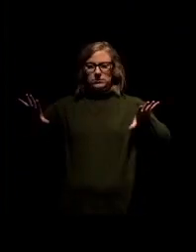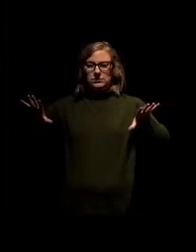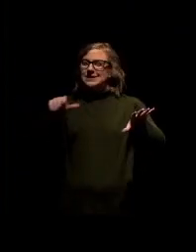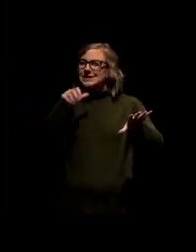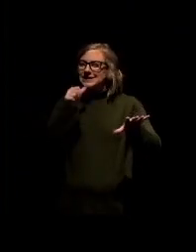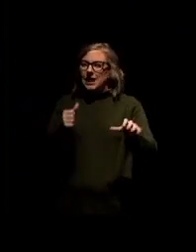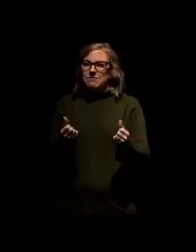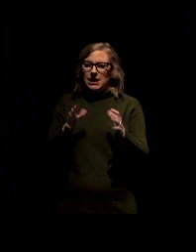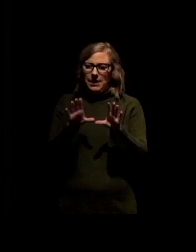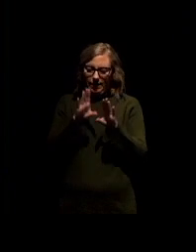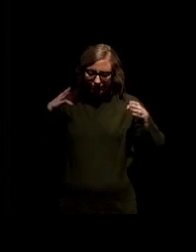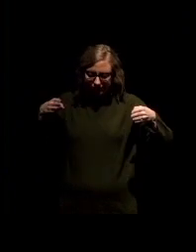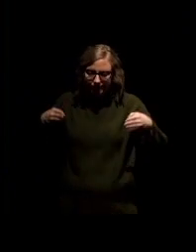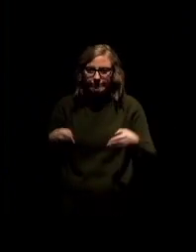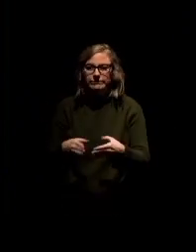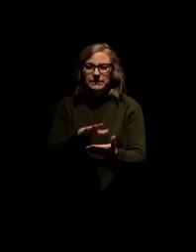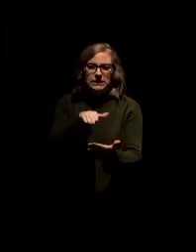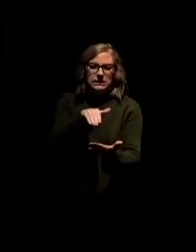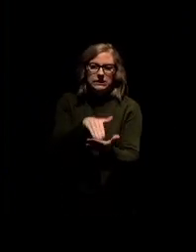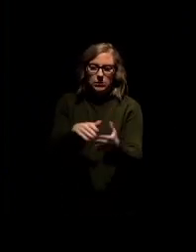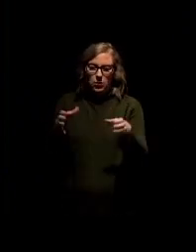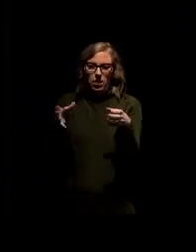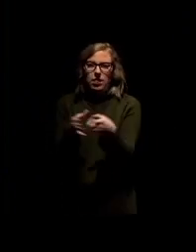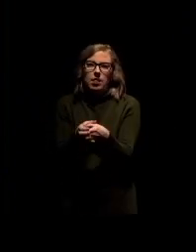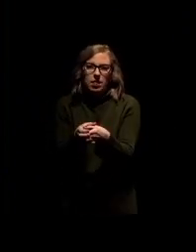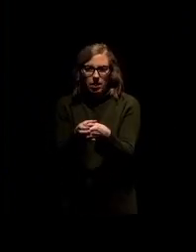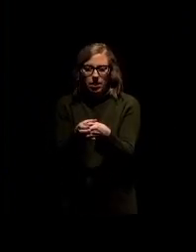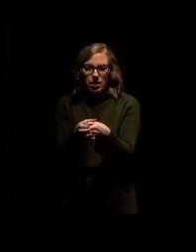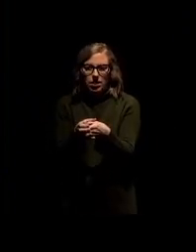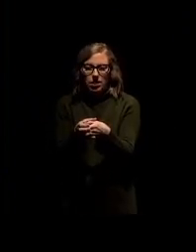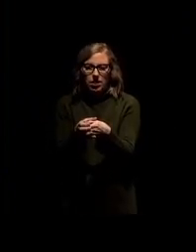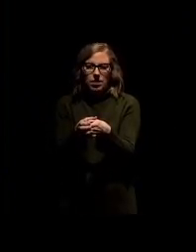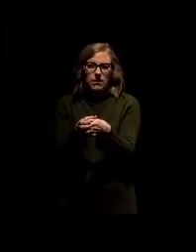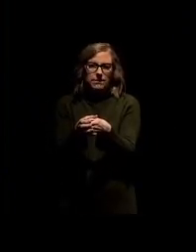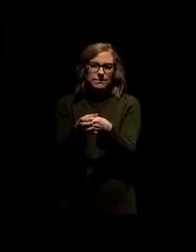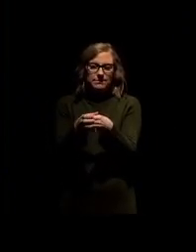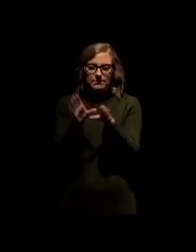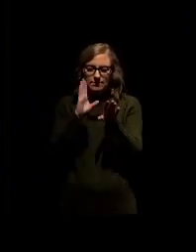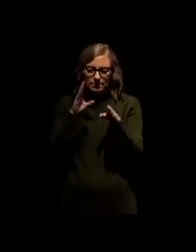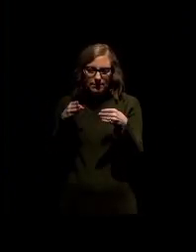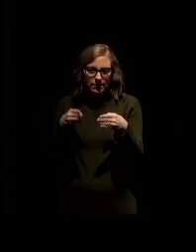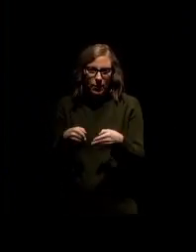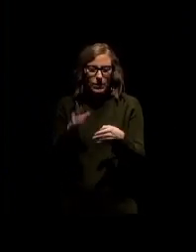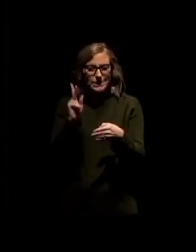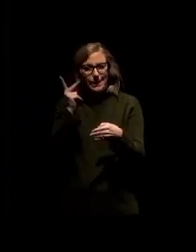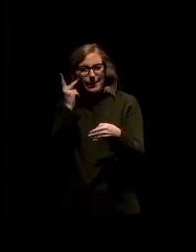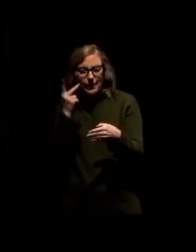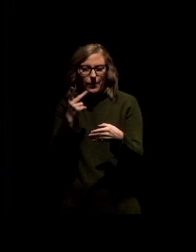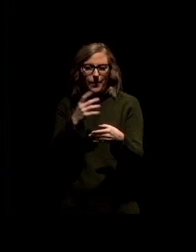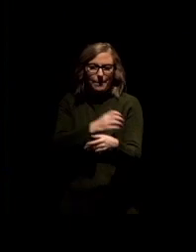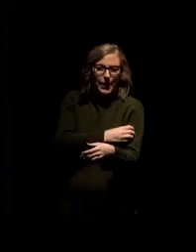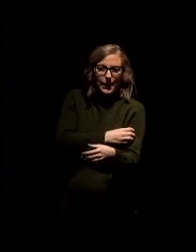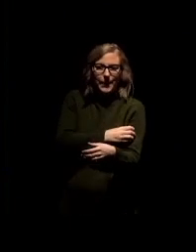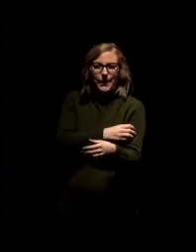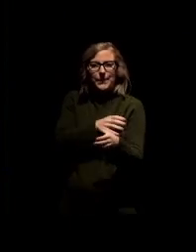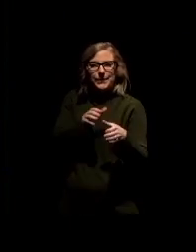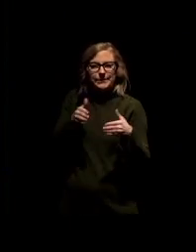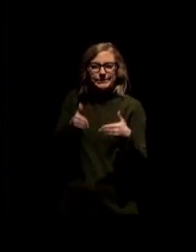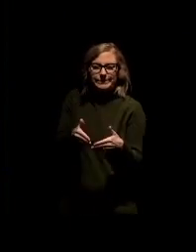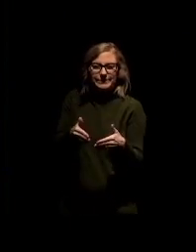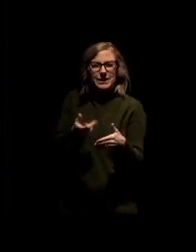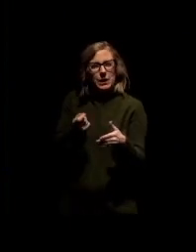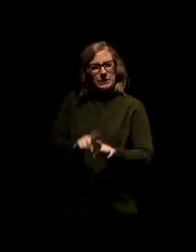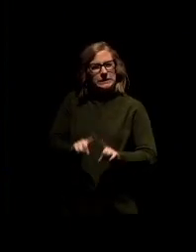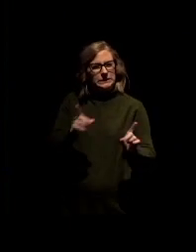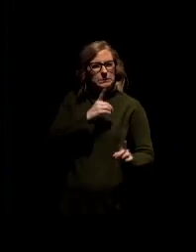centralized, in many ways, don't have a lot of centralized focused political power and political clout. That's a little bit